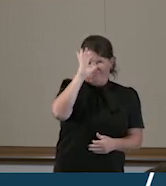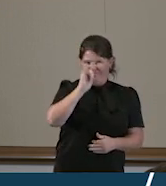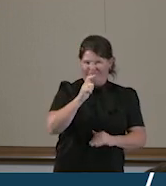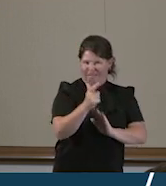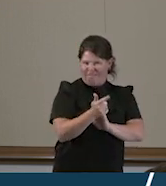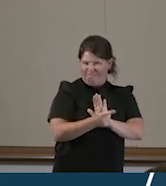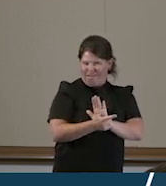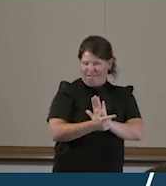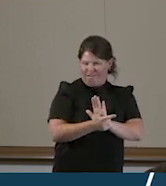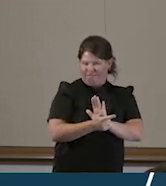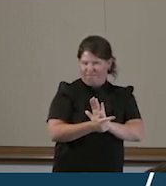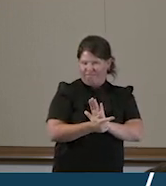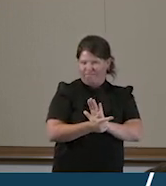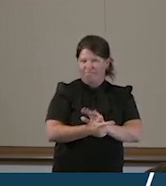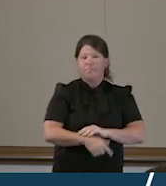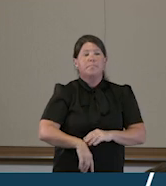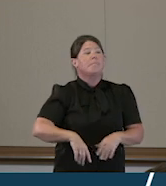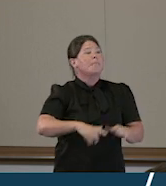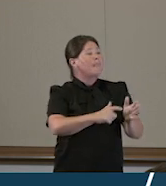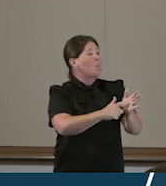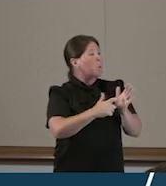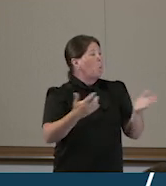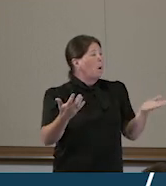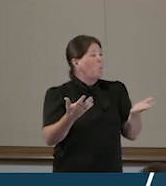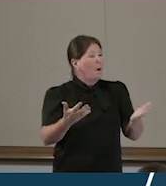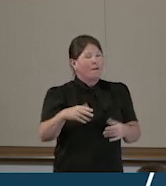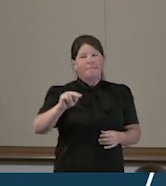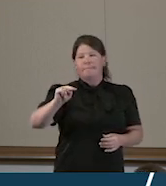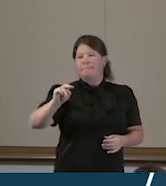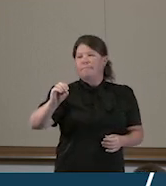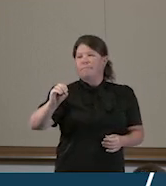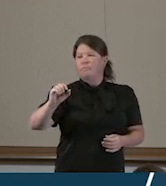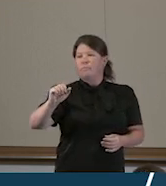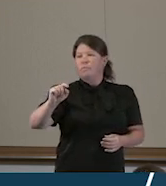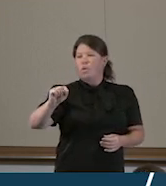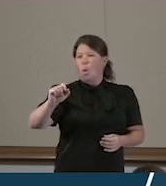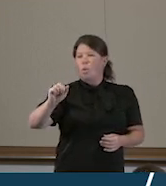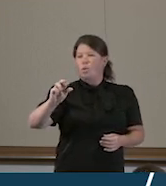There is a notarization requirement, and I do make my clients